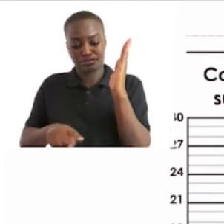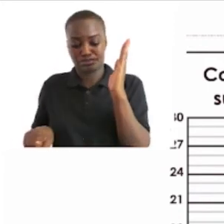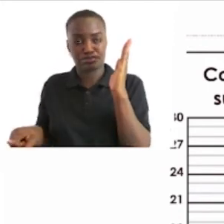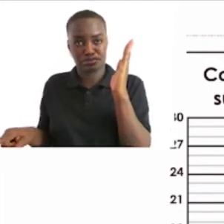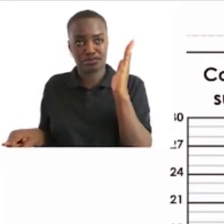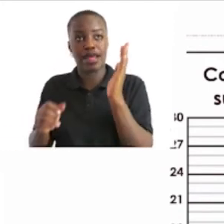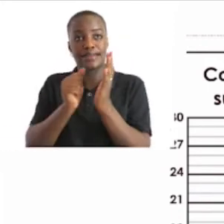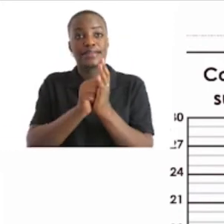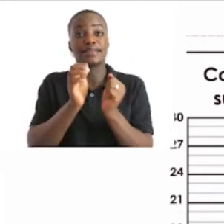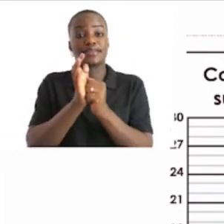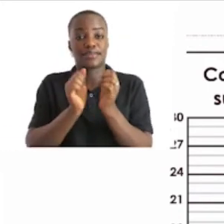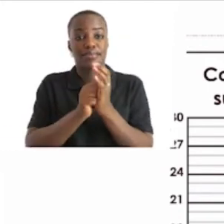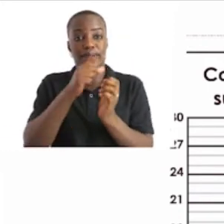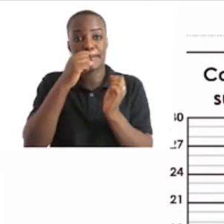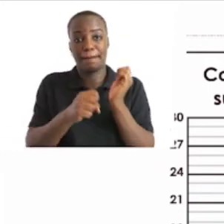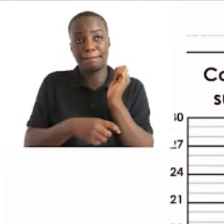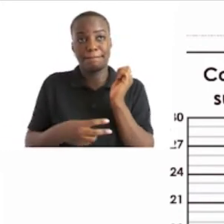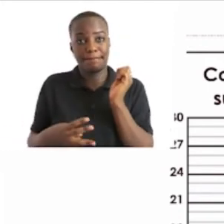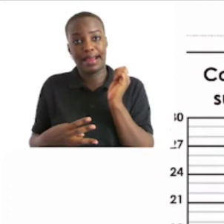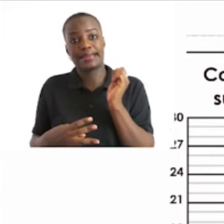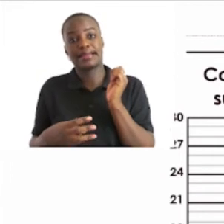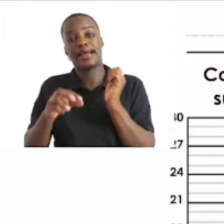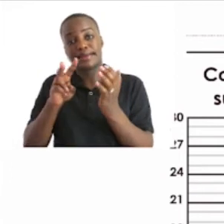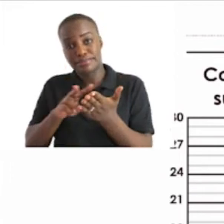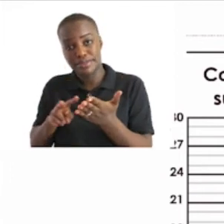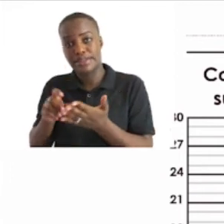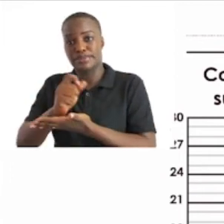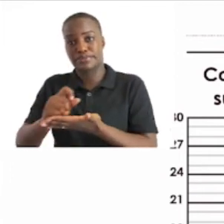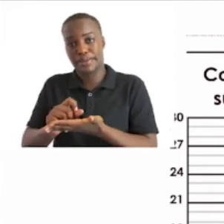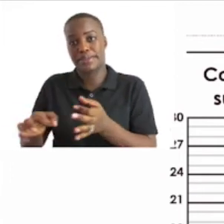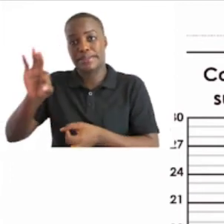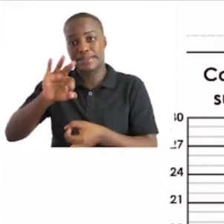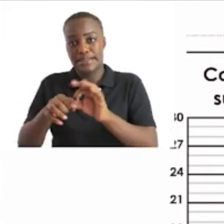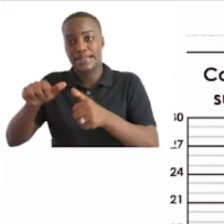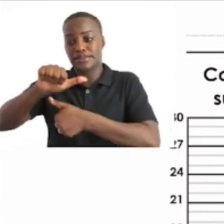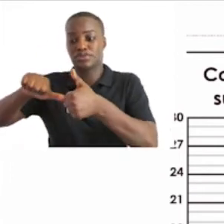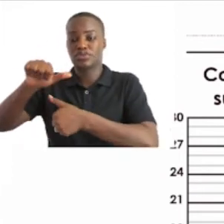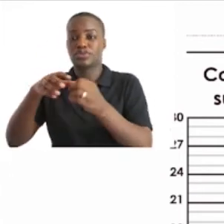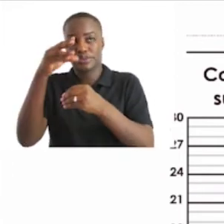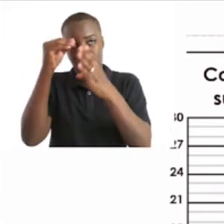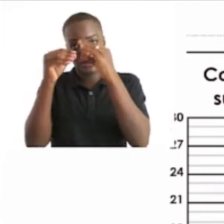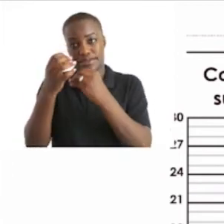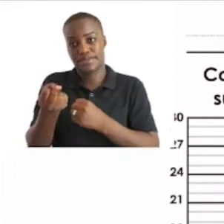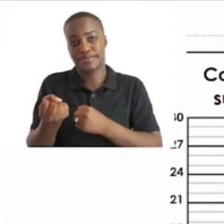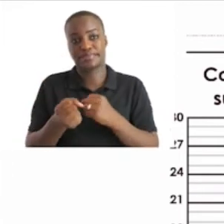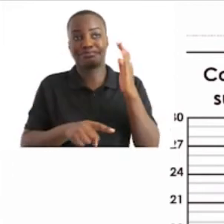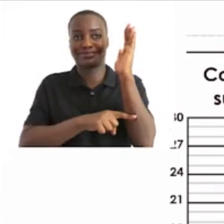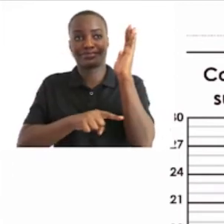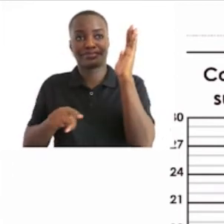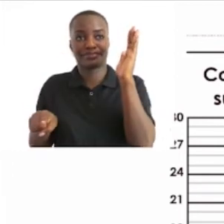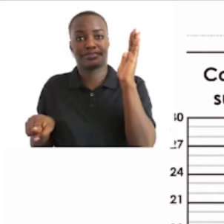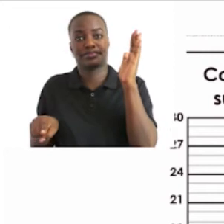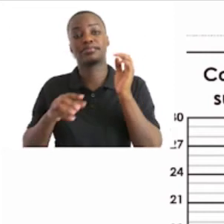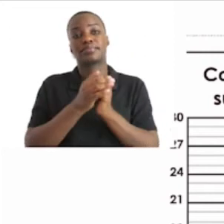have the subjects: math, reading, writing, science, and social studies. And